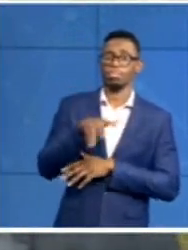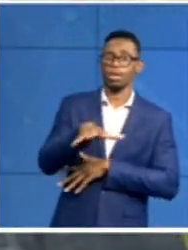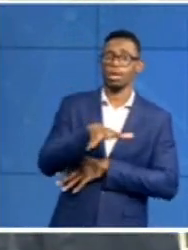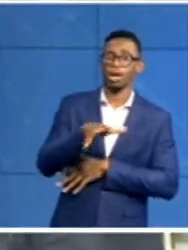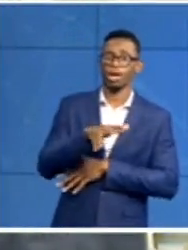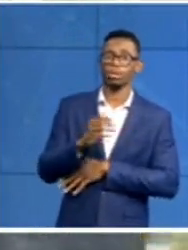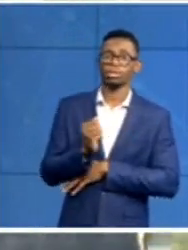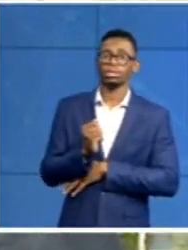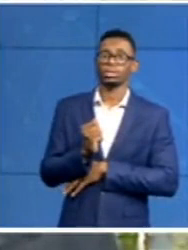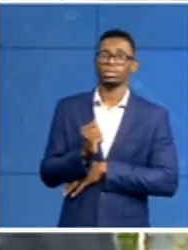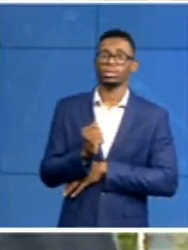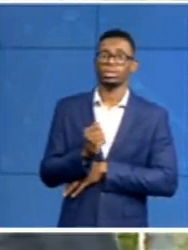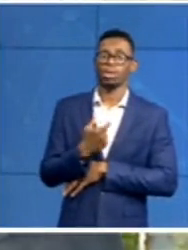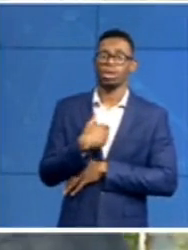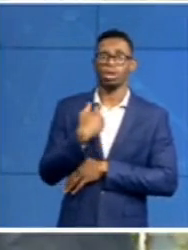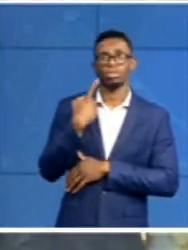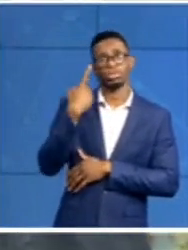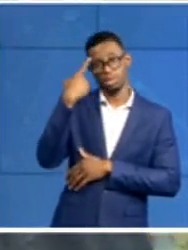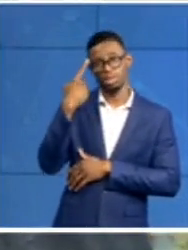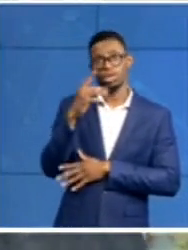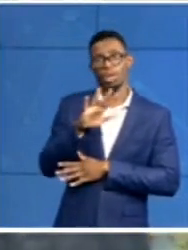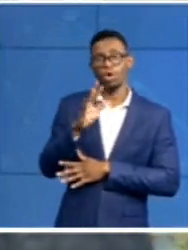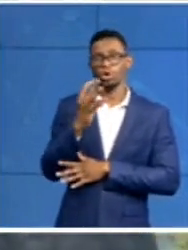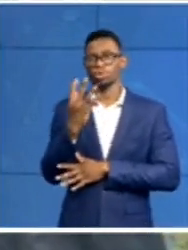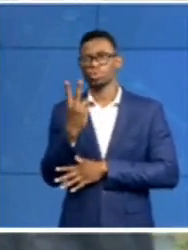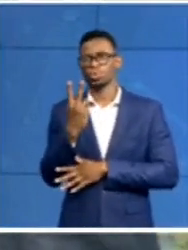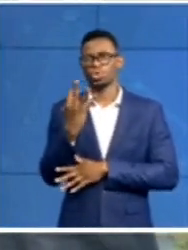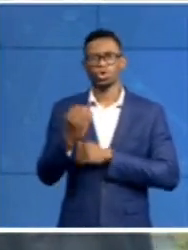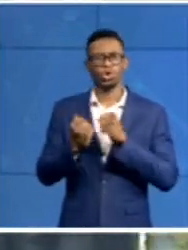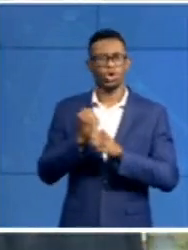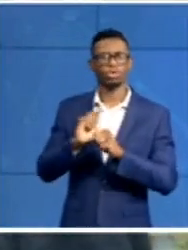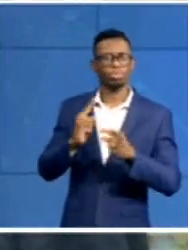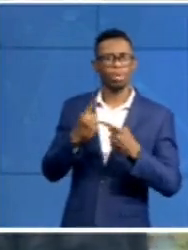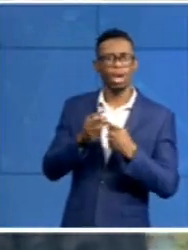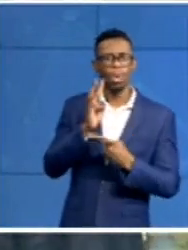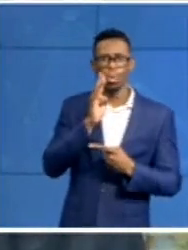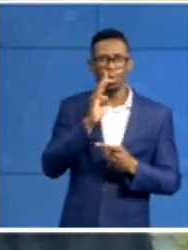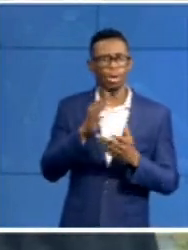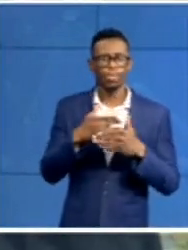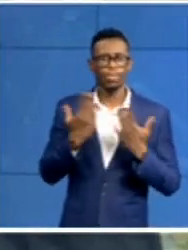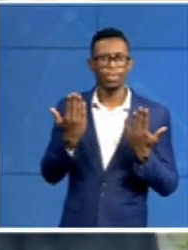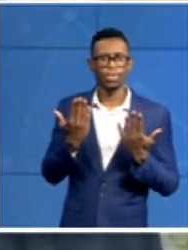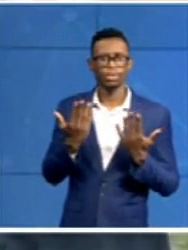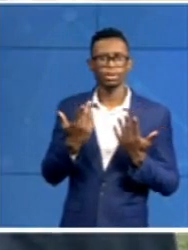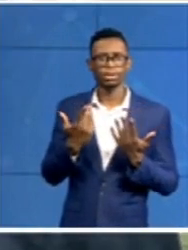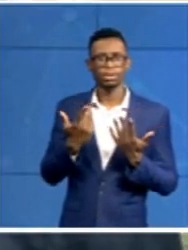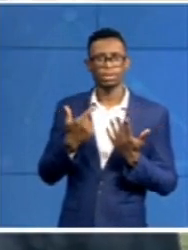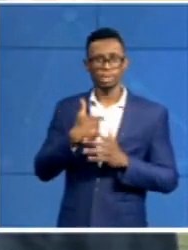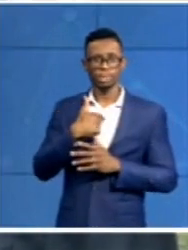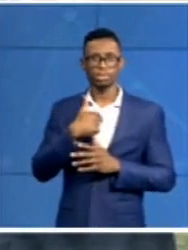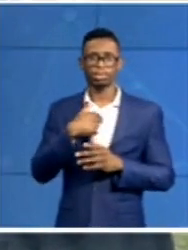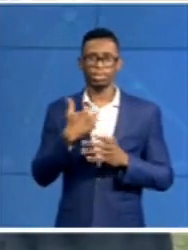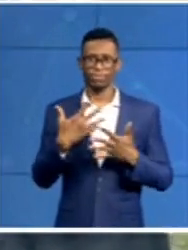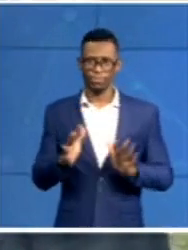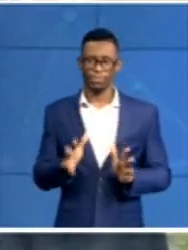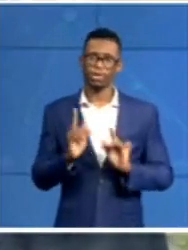to 3 years. We don't have any water. Now, I've been in a school of plumbing. We are putting the